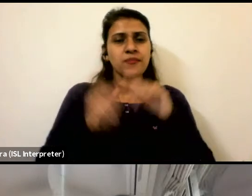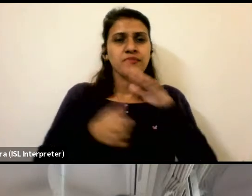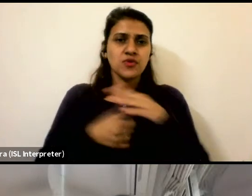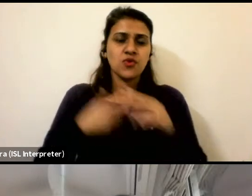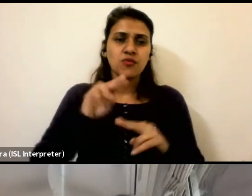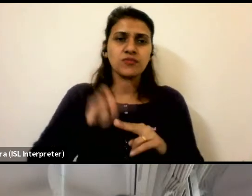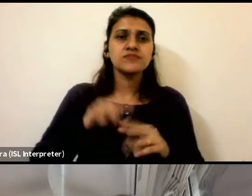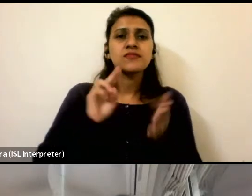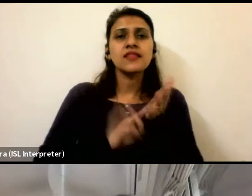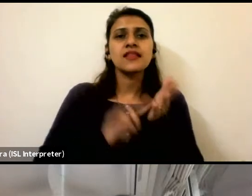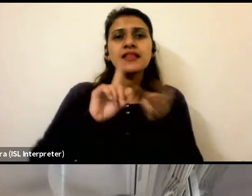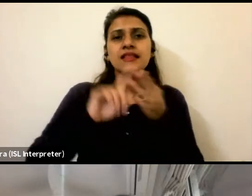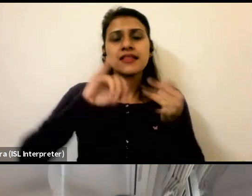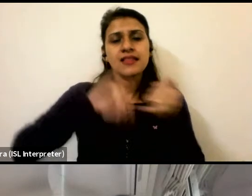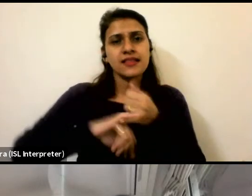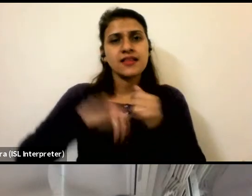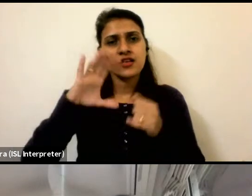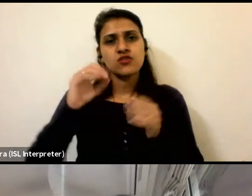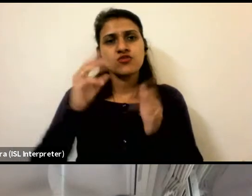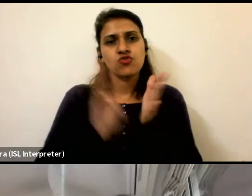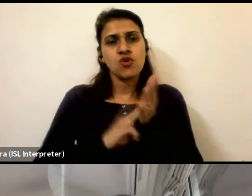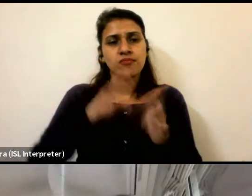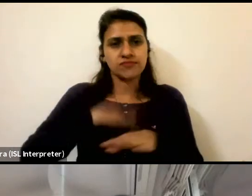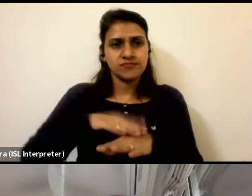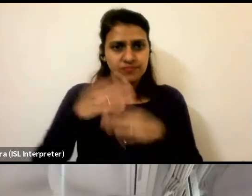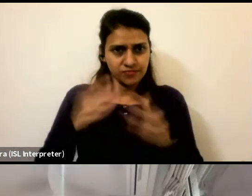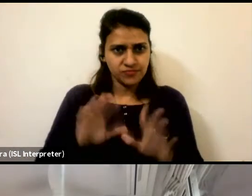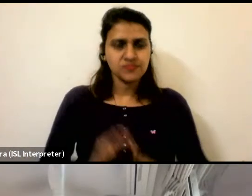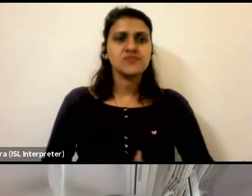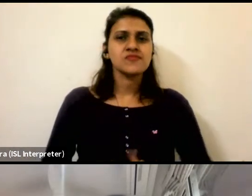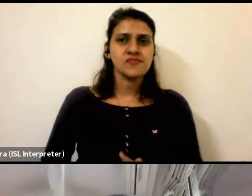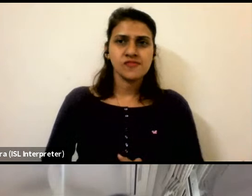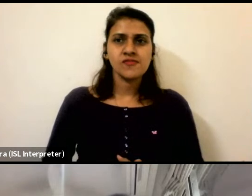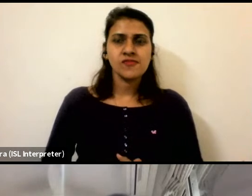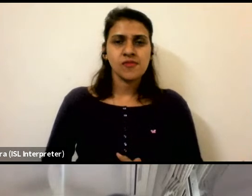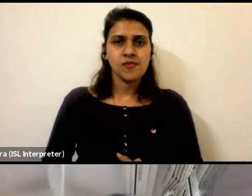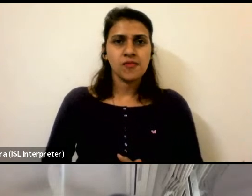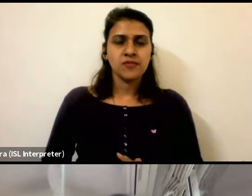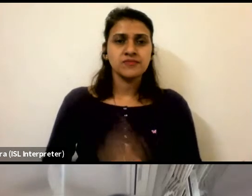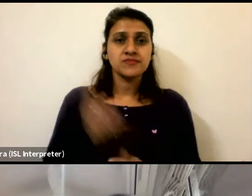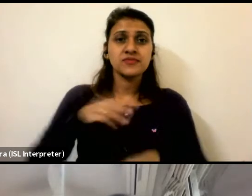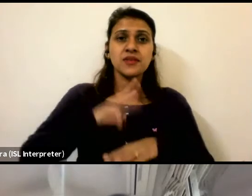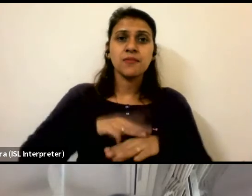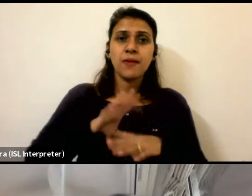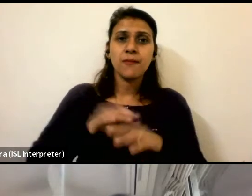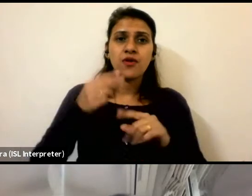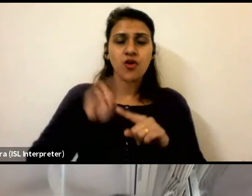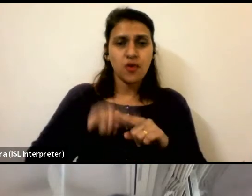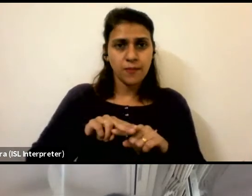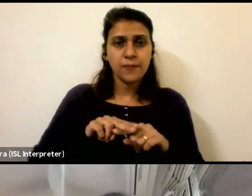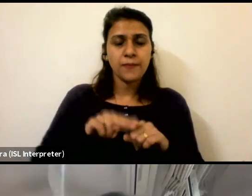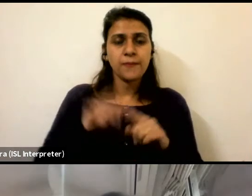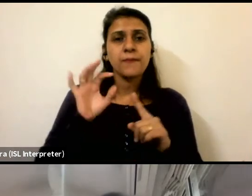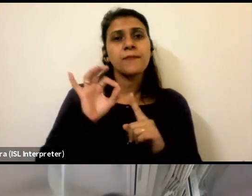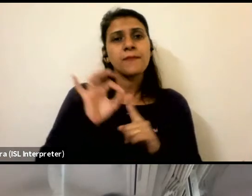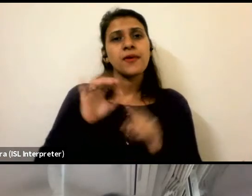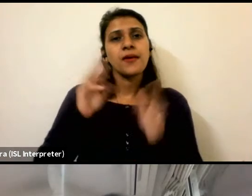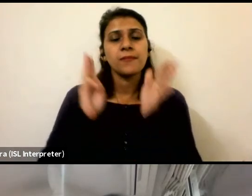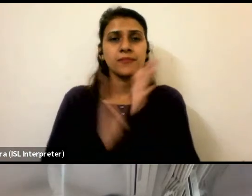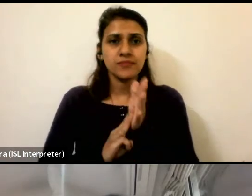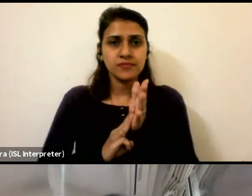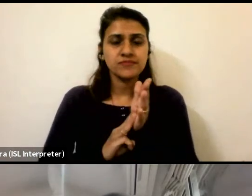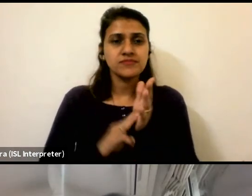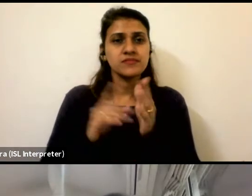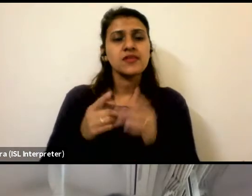IT BPM industry in India, served as a member of the Prime Minister's Committee on National